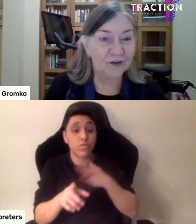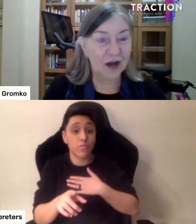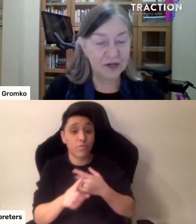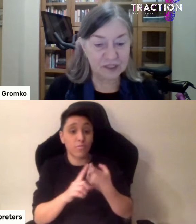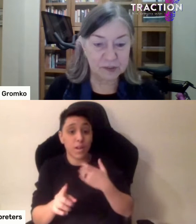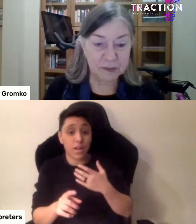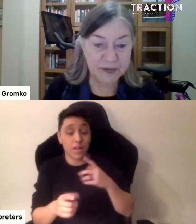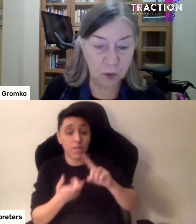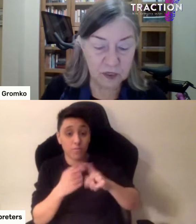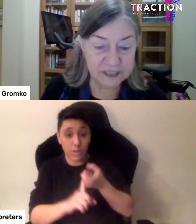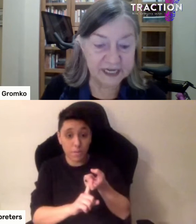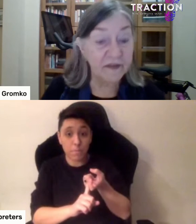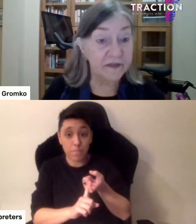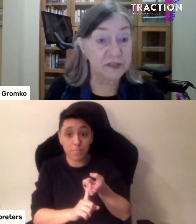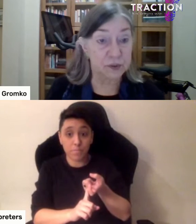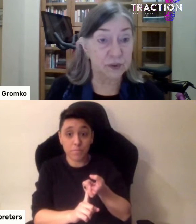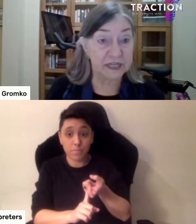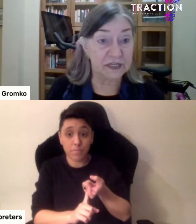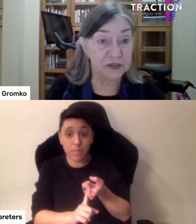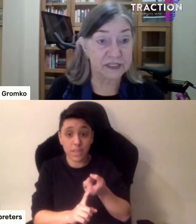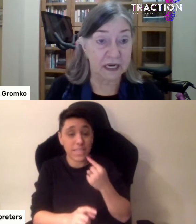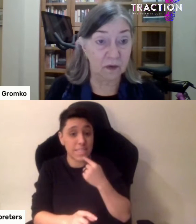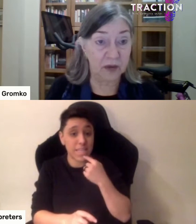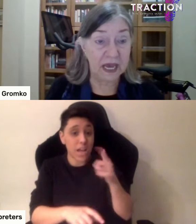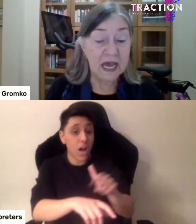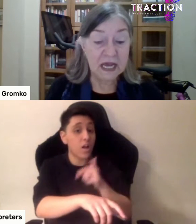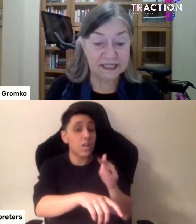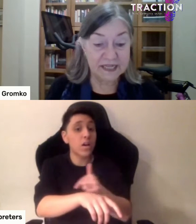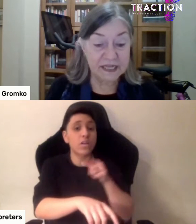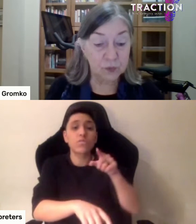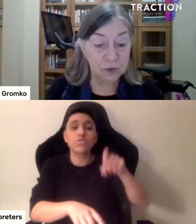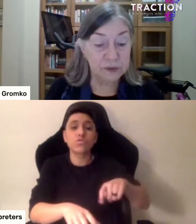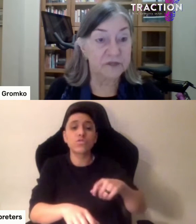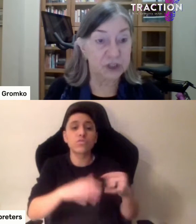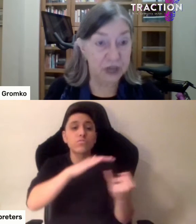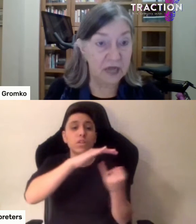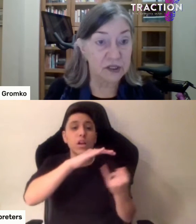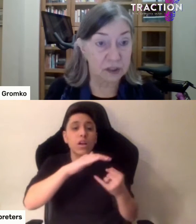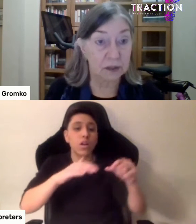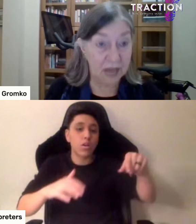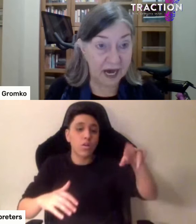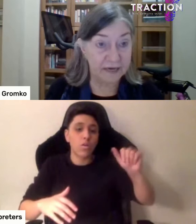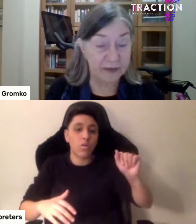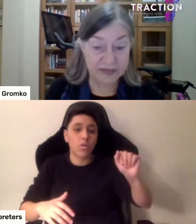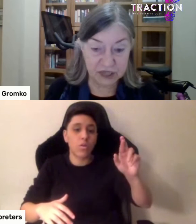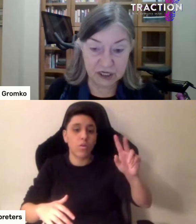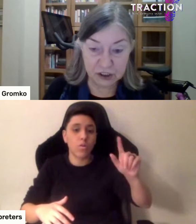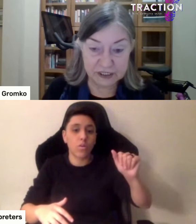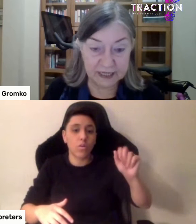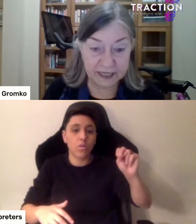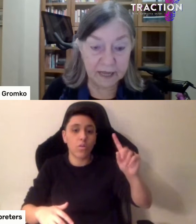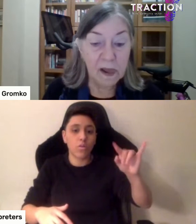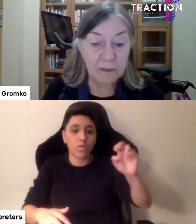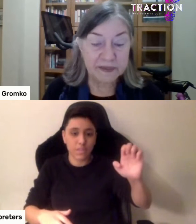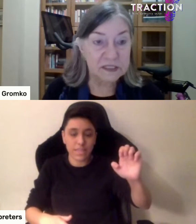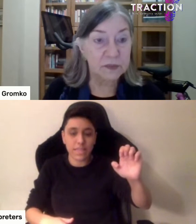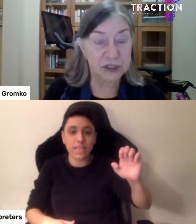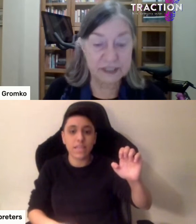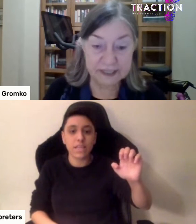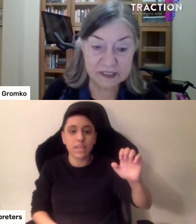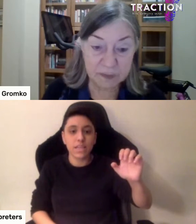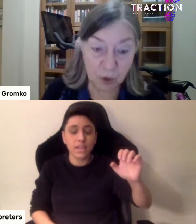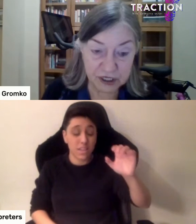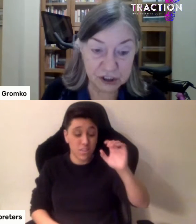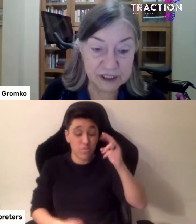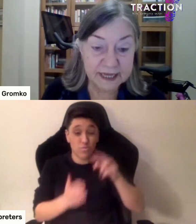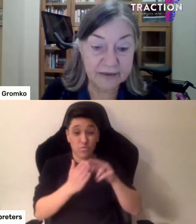how long you're supposed to be quarantined. I thought this was really interesting, okay, because these rules have changed a lot and they change daily. But this is what